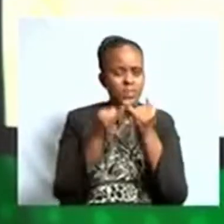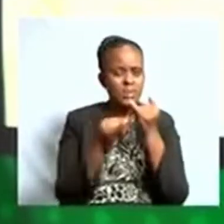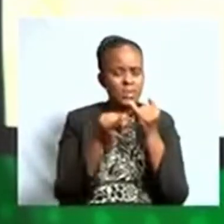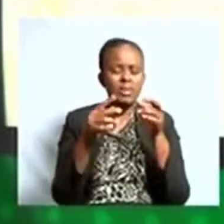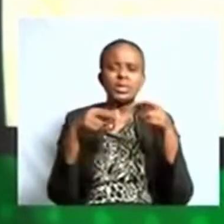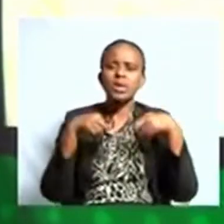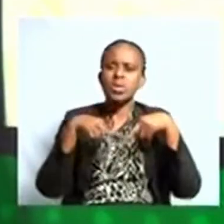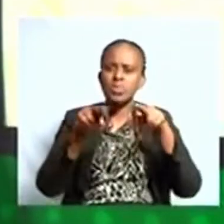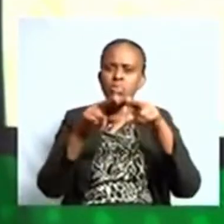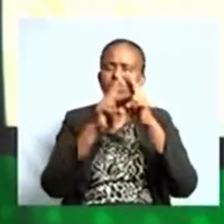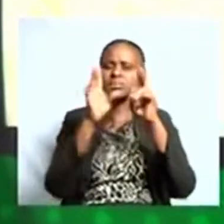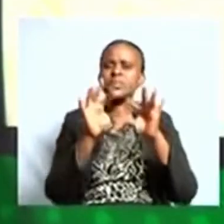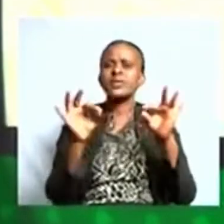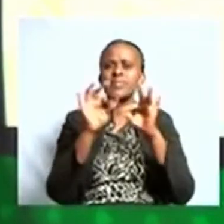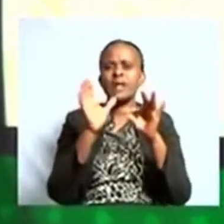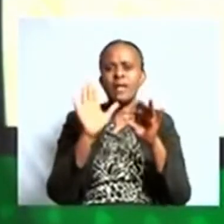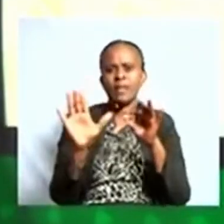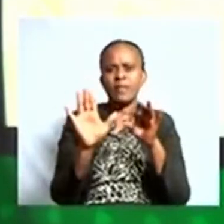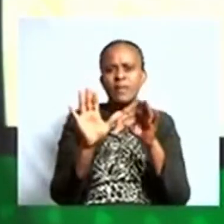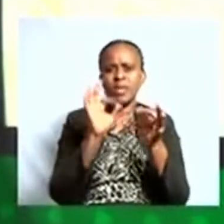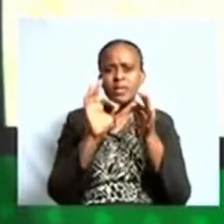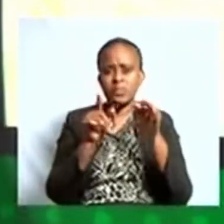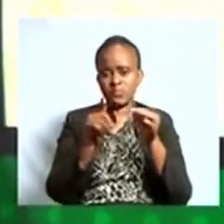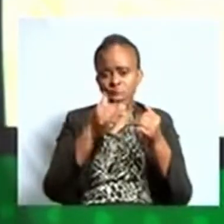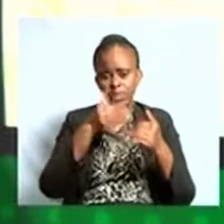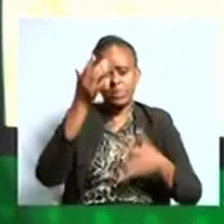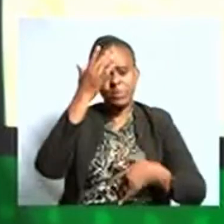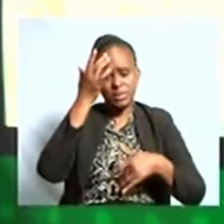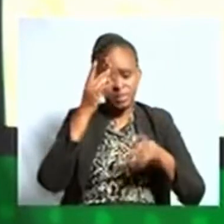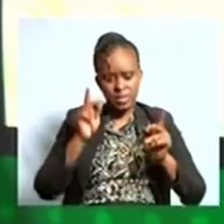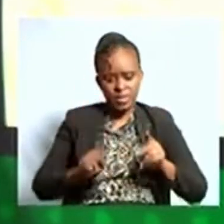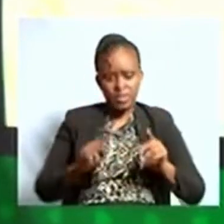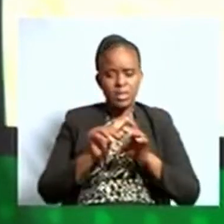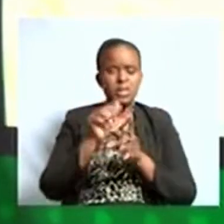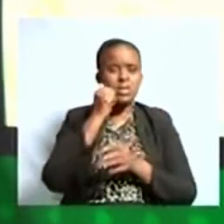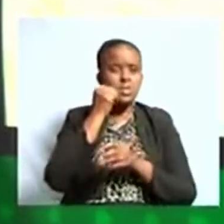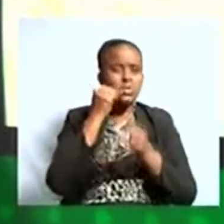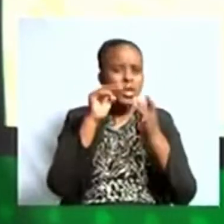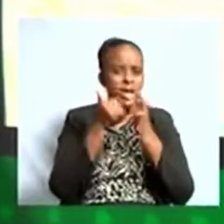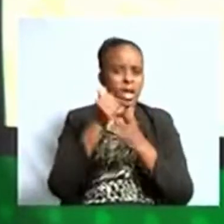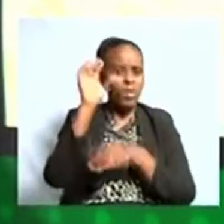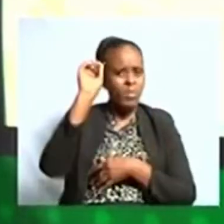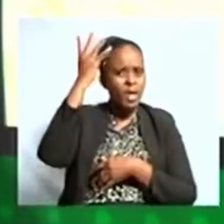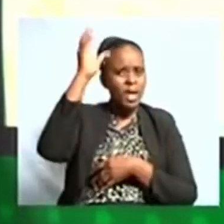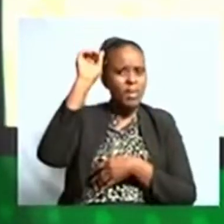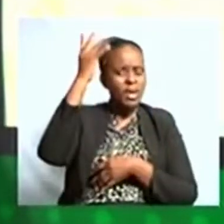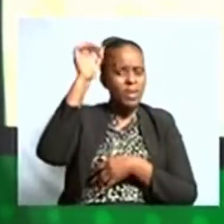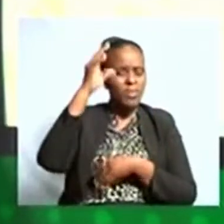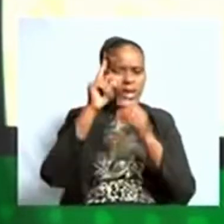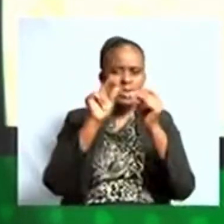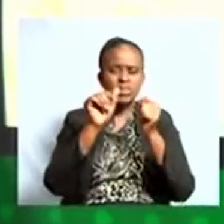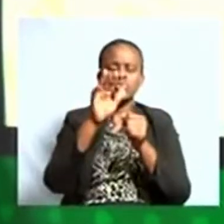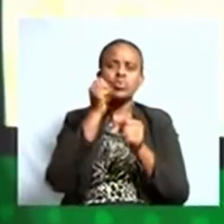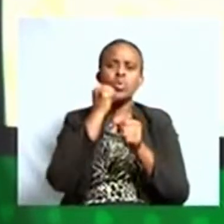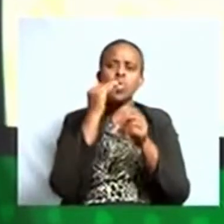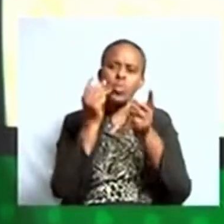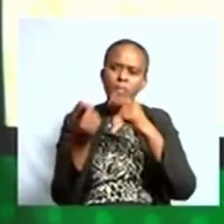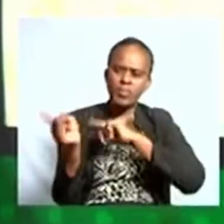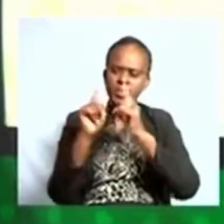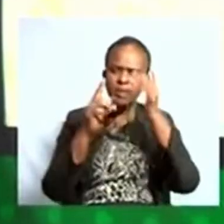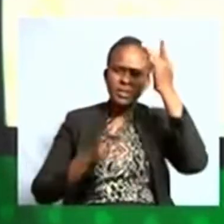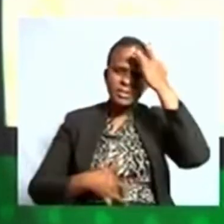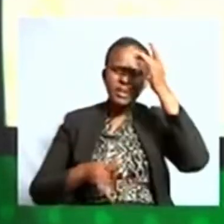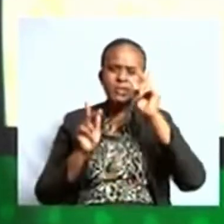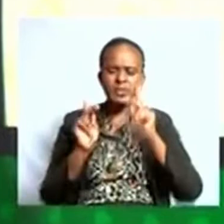are important, because if you have a patient in a home, how will an ambulance get to your house to pick a patient? How will